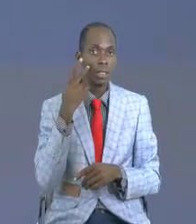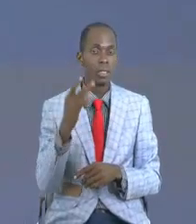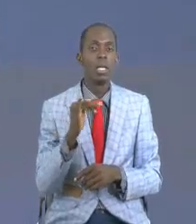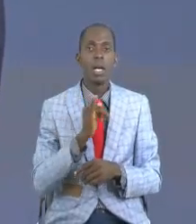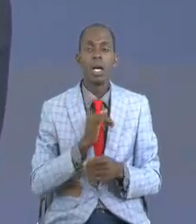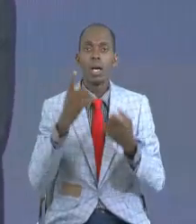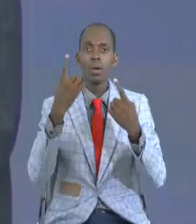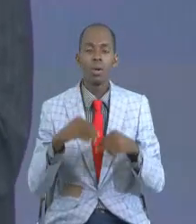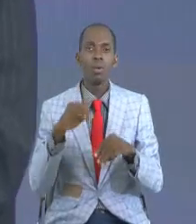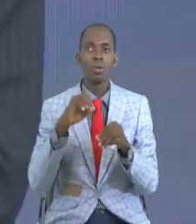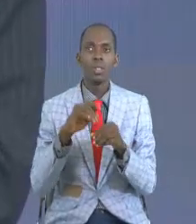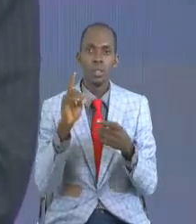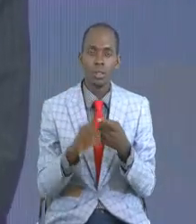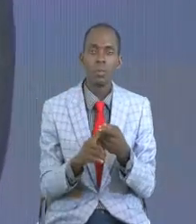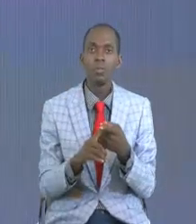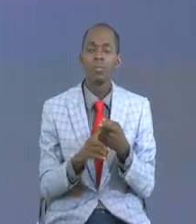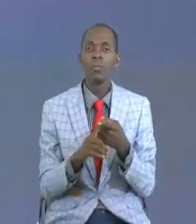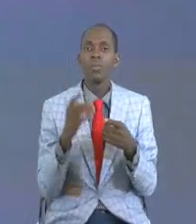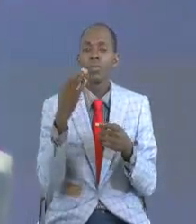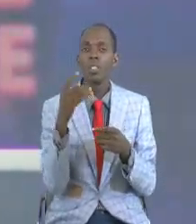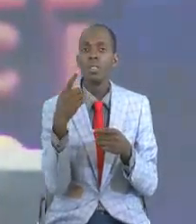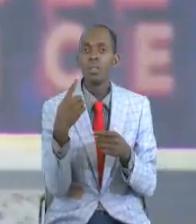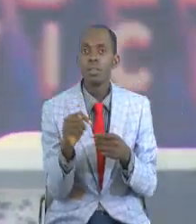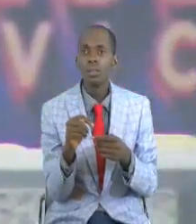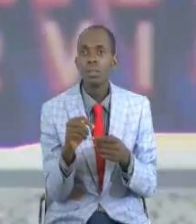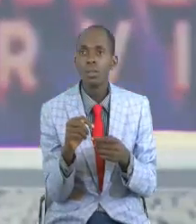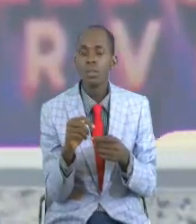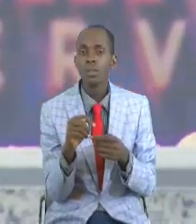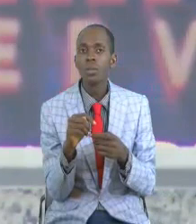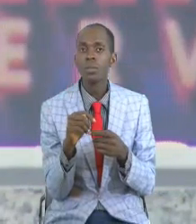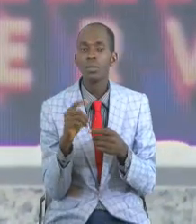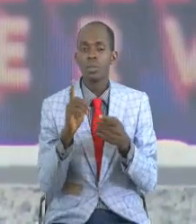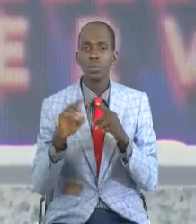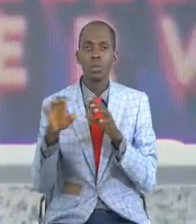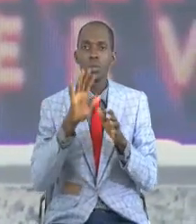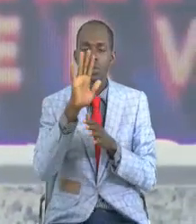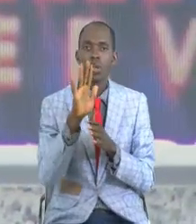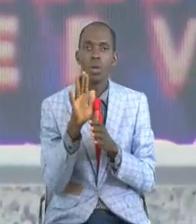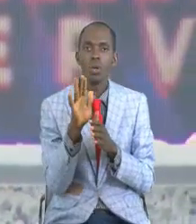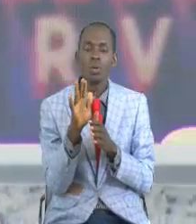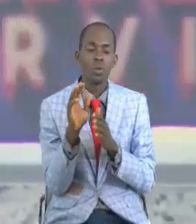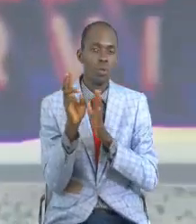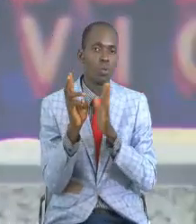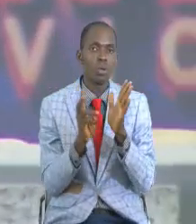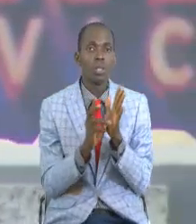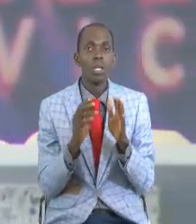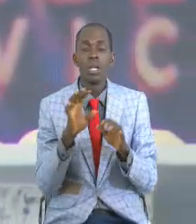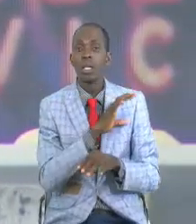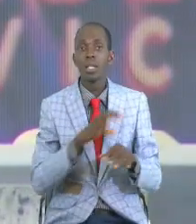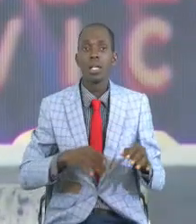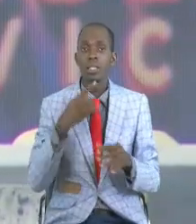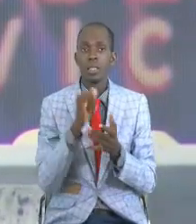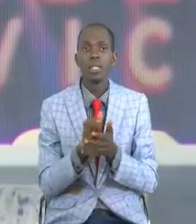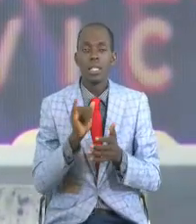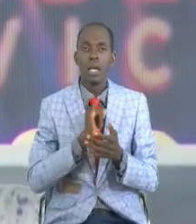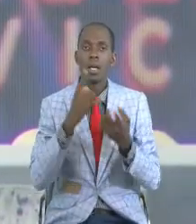volume of the book it is reaching of me to do thy will oh god christ said i come to do